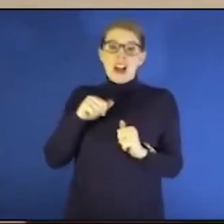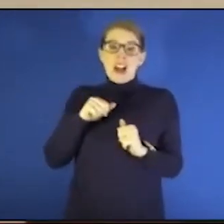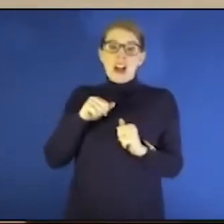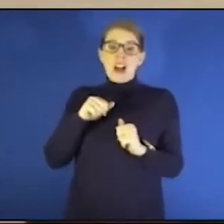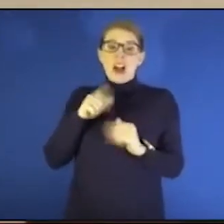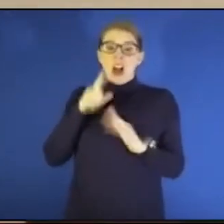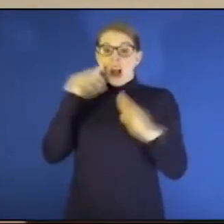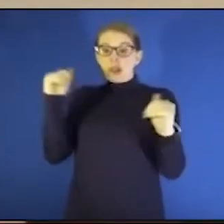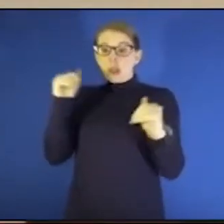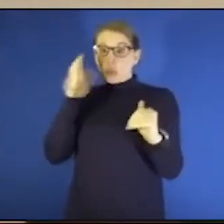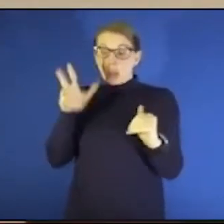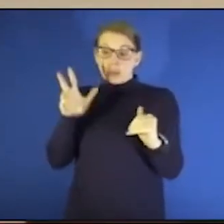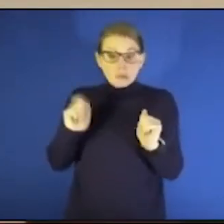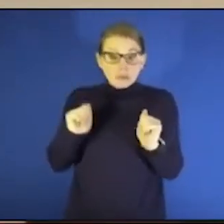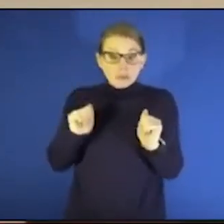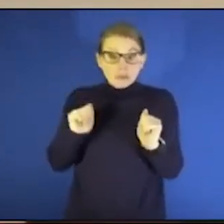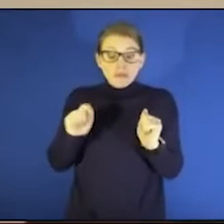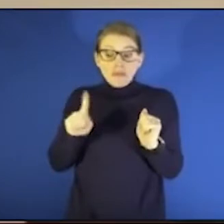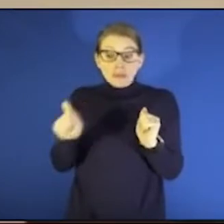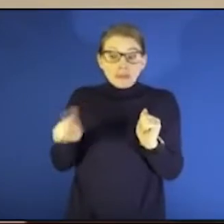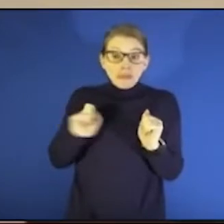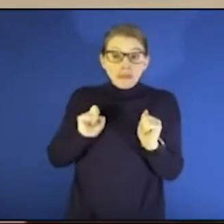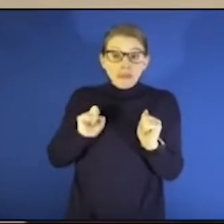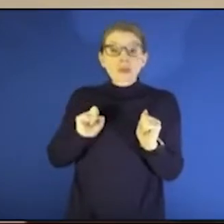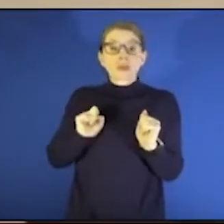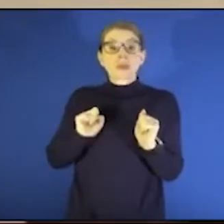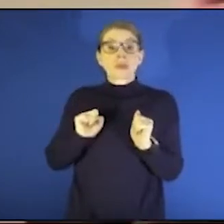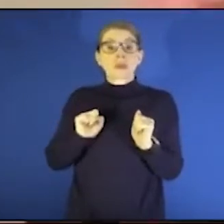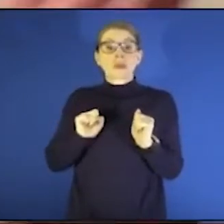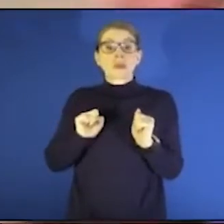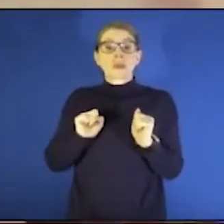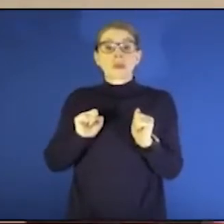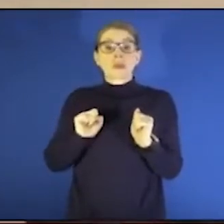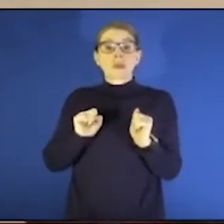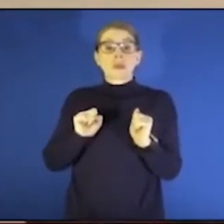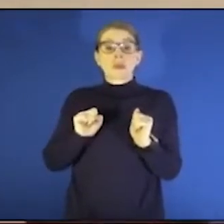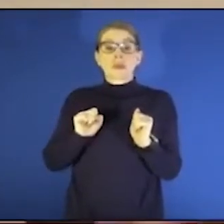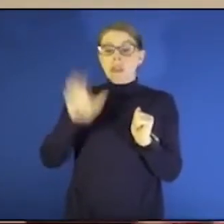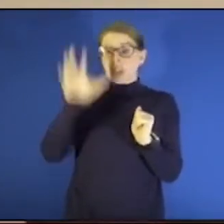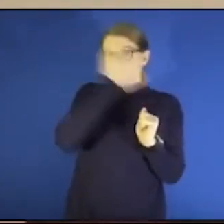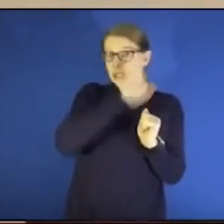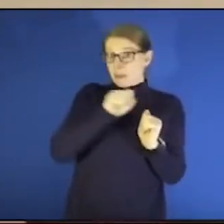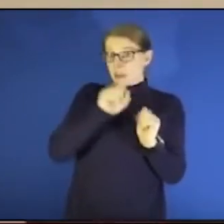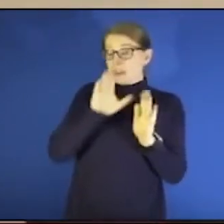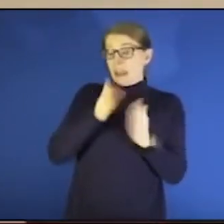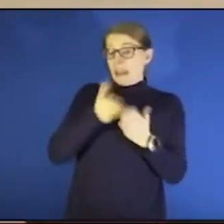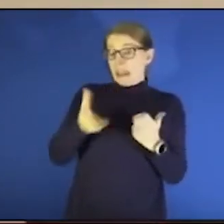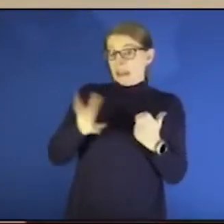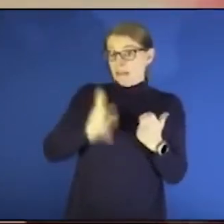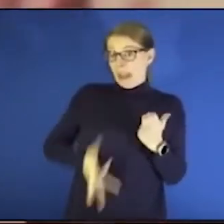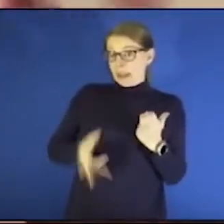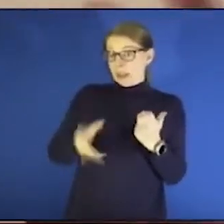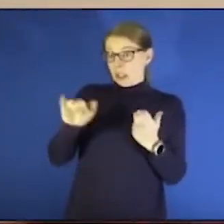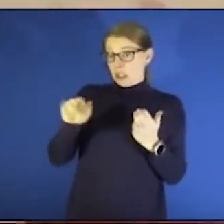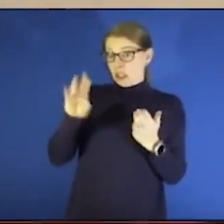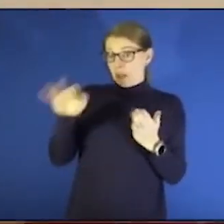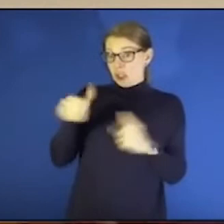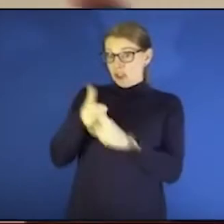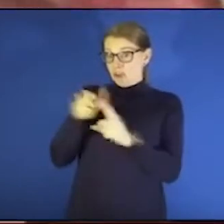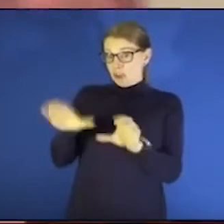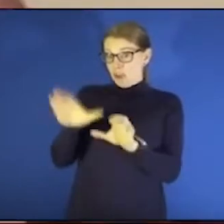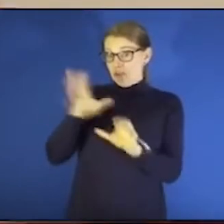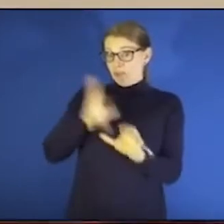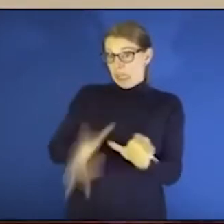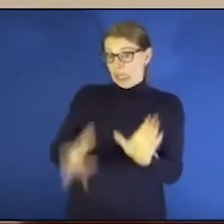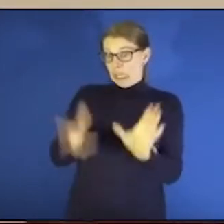conversations with kids like around with the assumption things are fine. Jimmy, you're doing okay, aren't you? Juan, everything's going